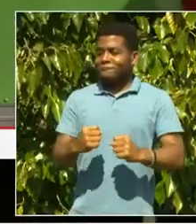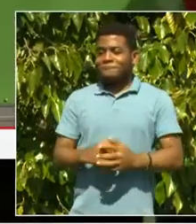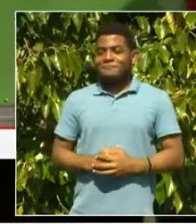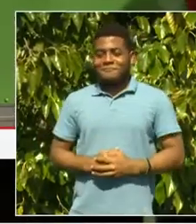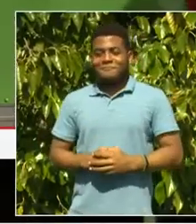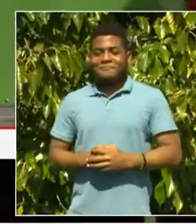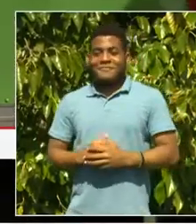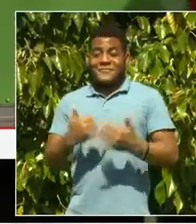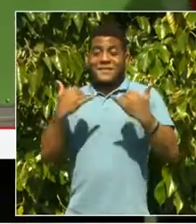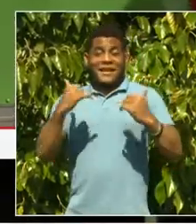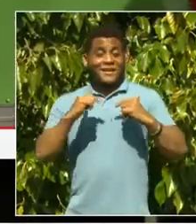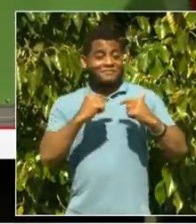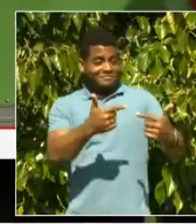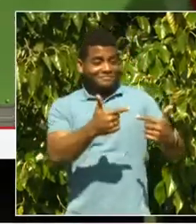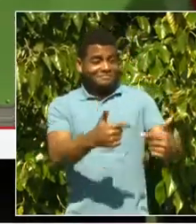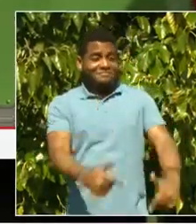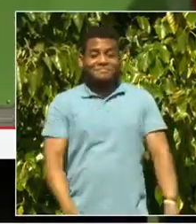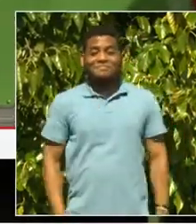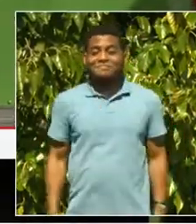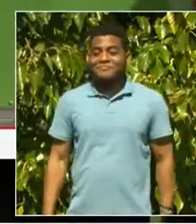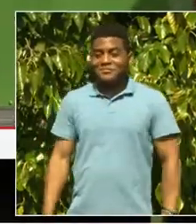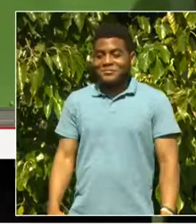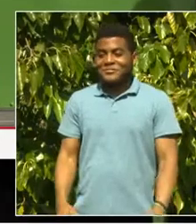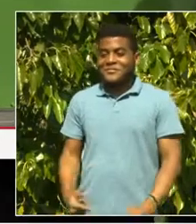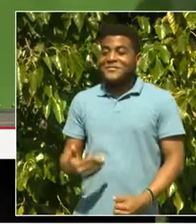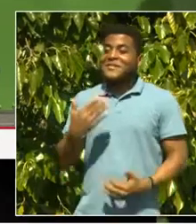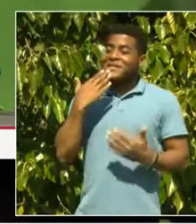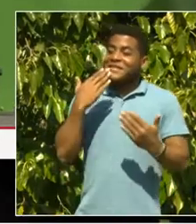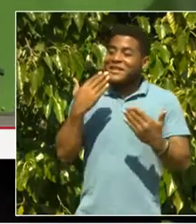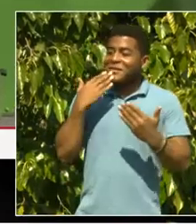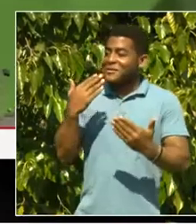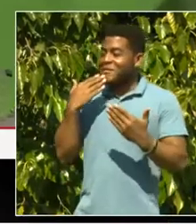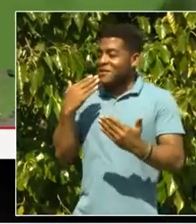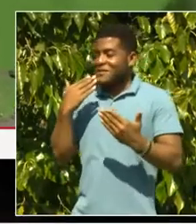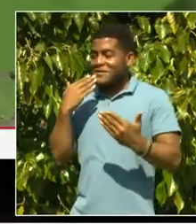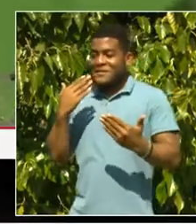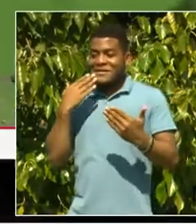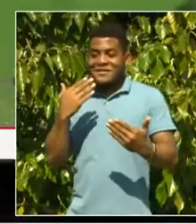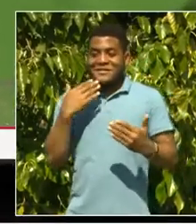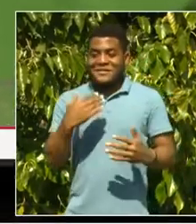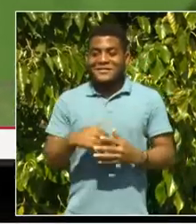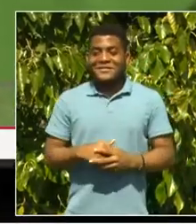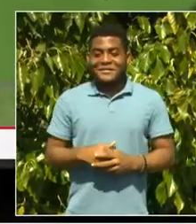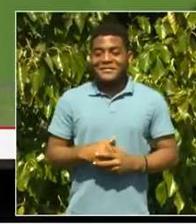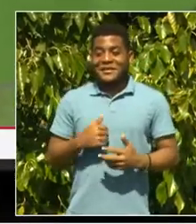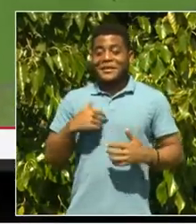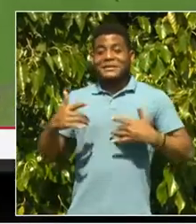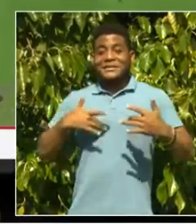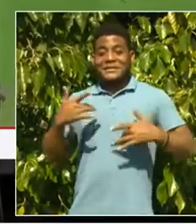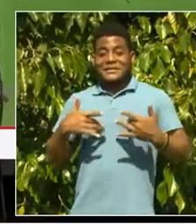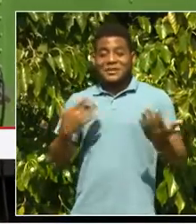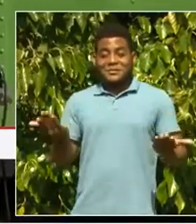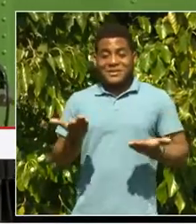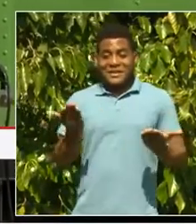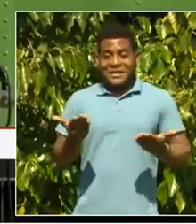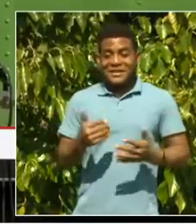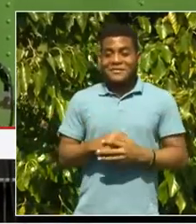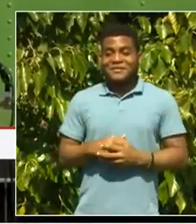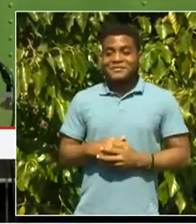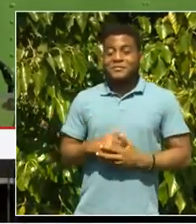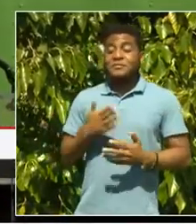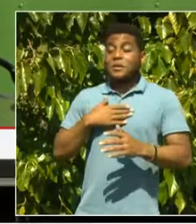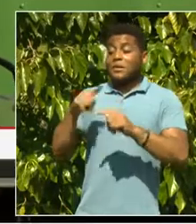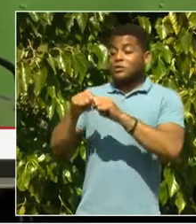Thank you so much, Madam Mayor. And we are truly excited to be here today, the team here at DC Health. I had the chance